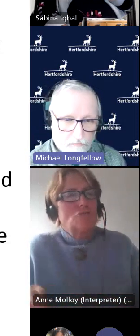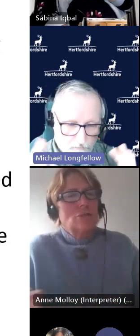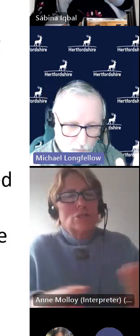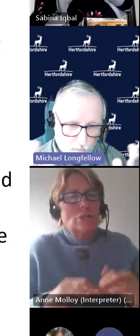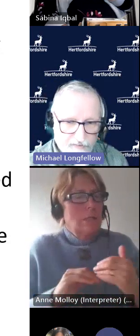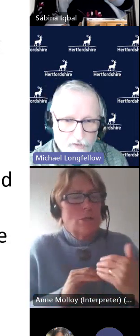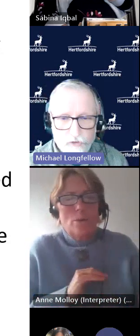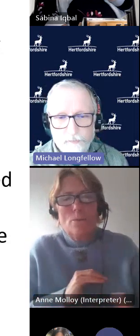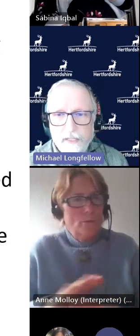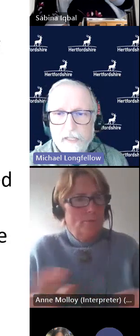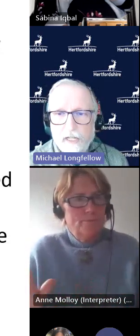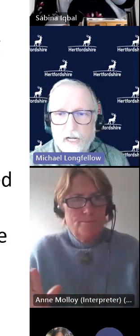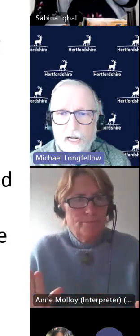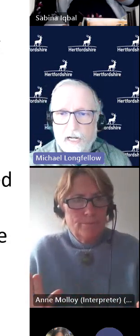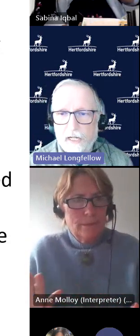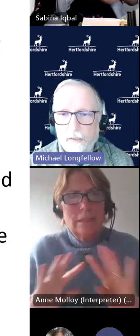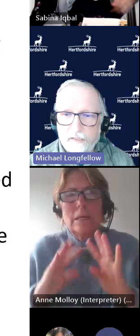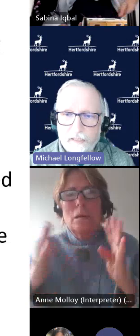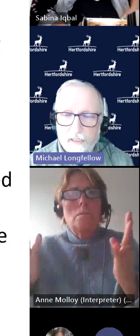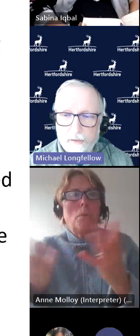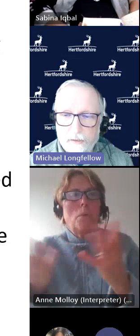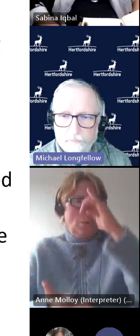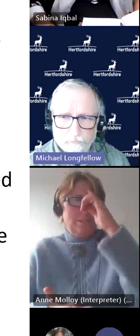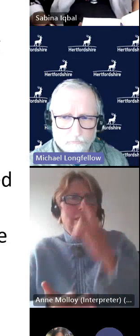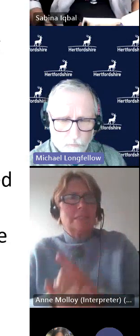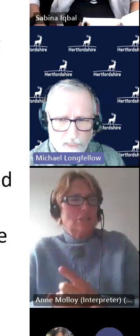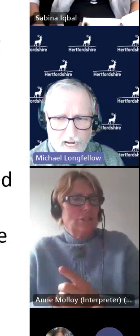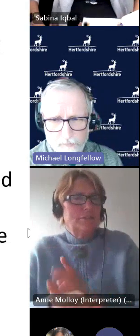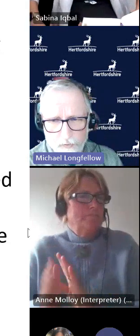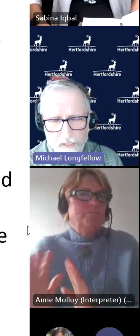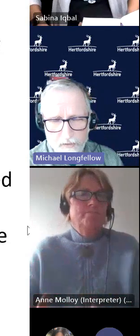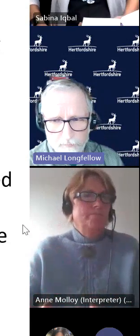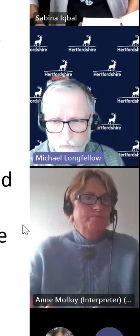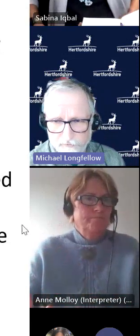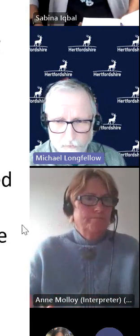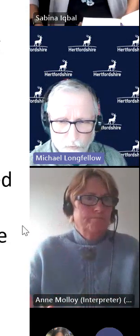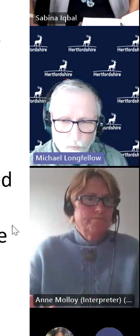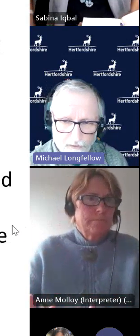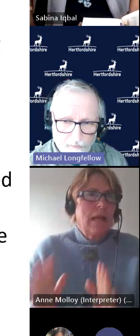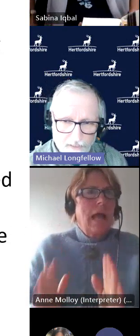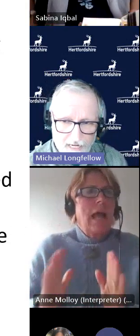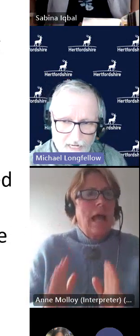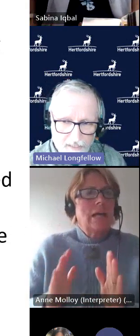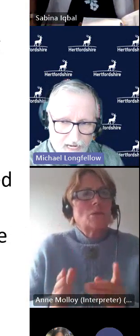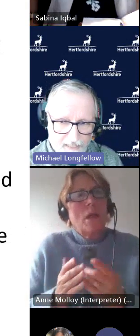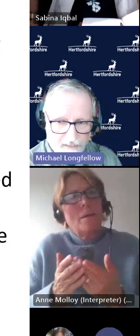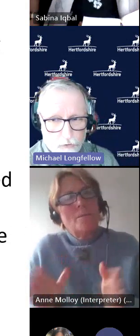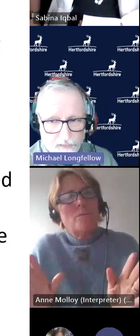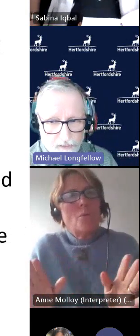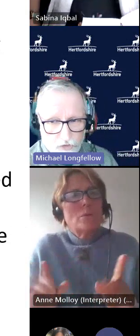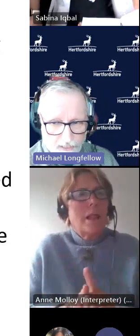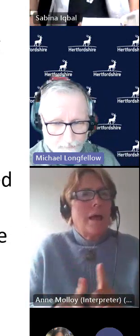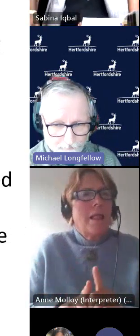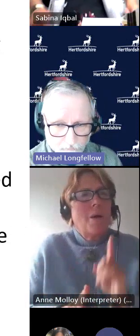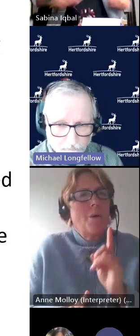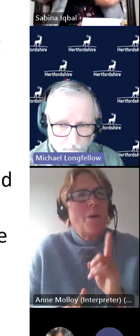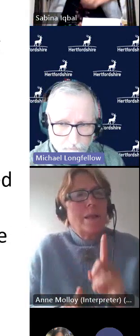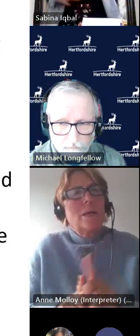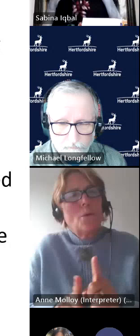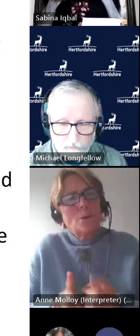a board decision. And we had to put in a broader fraud warning and add in a credit